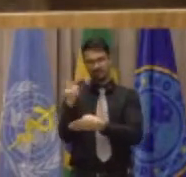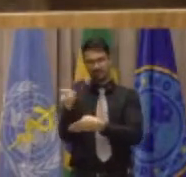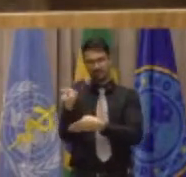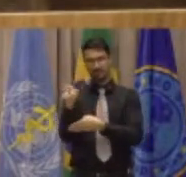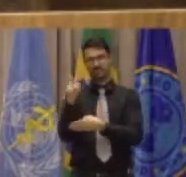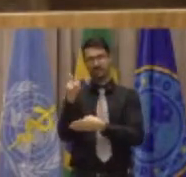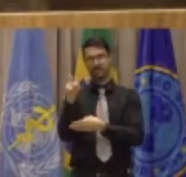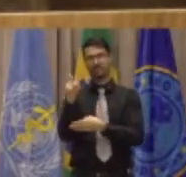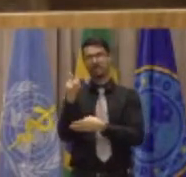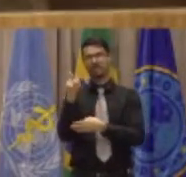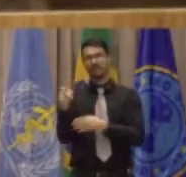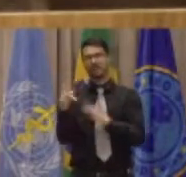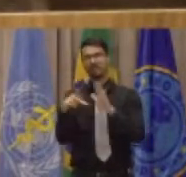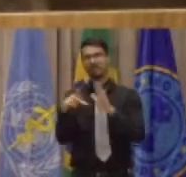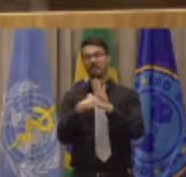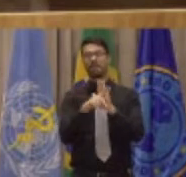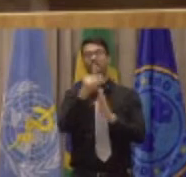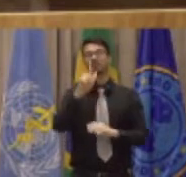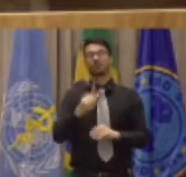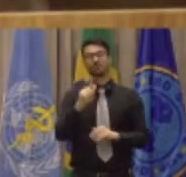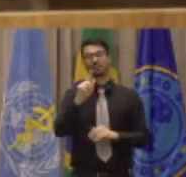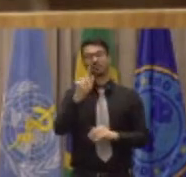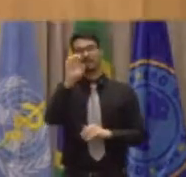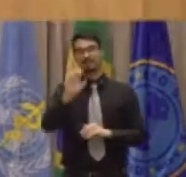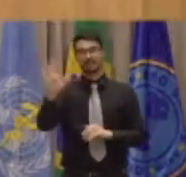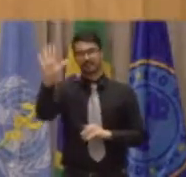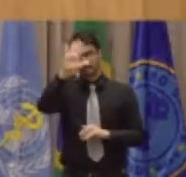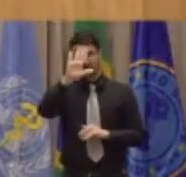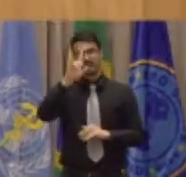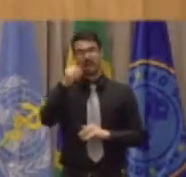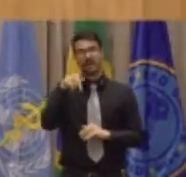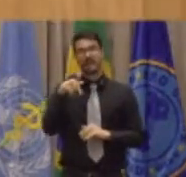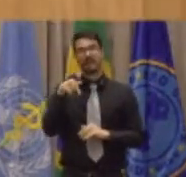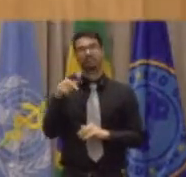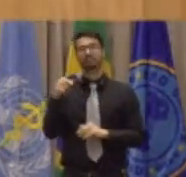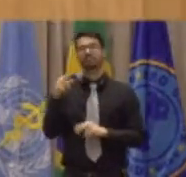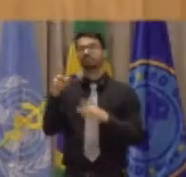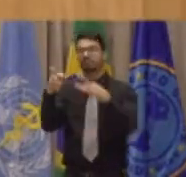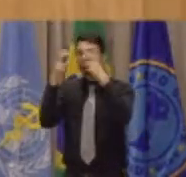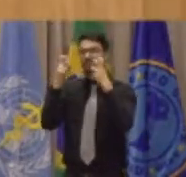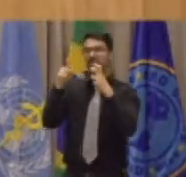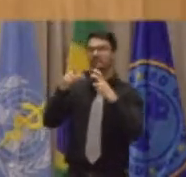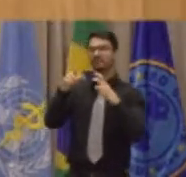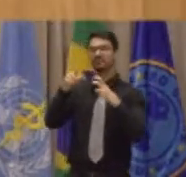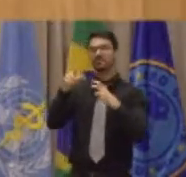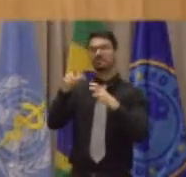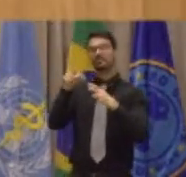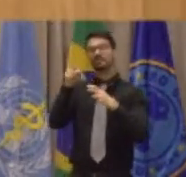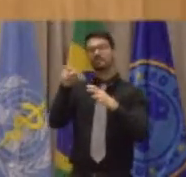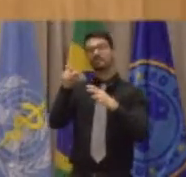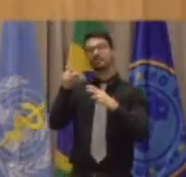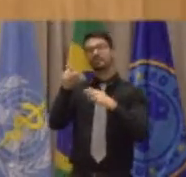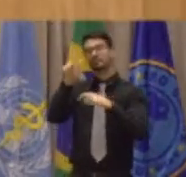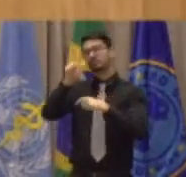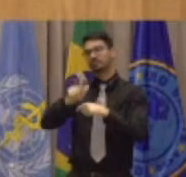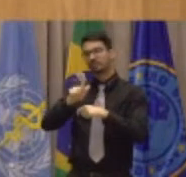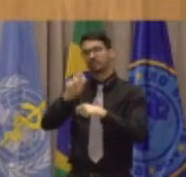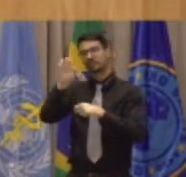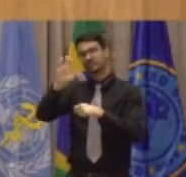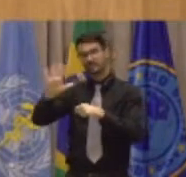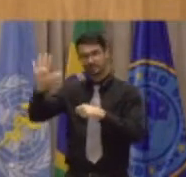interesting experience, which from the state management, how to